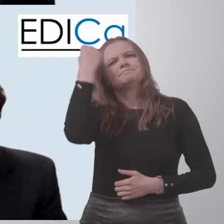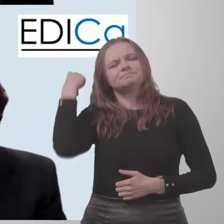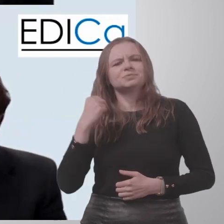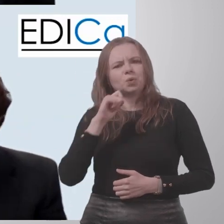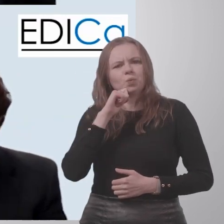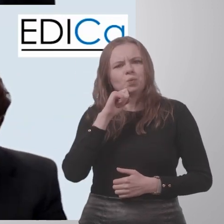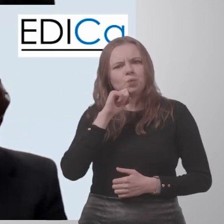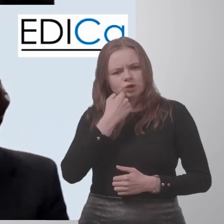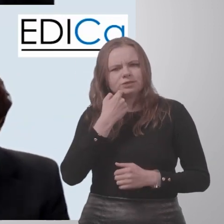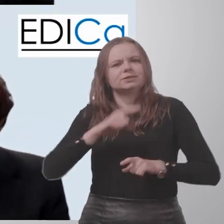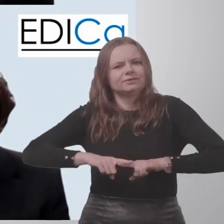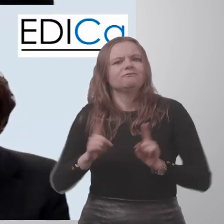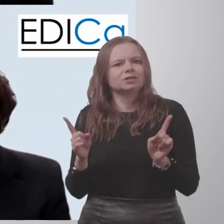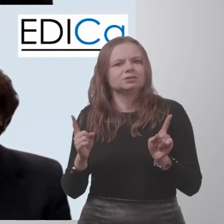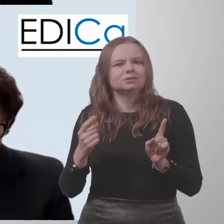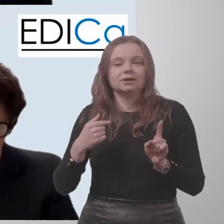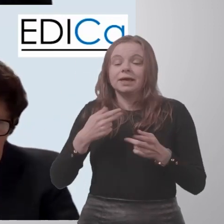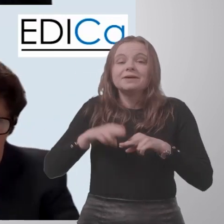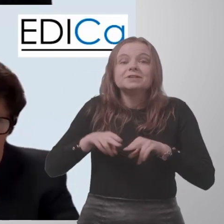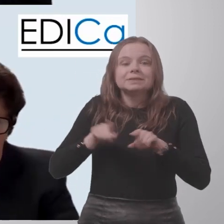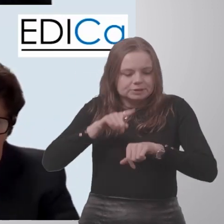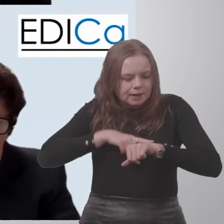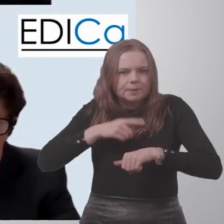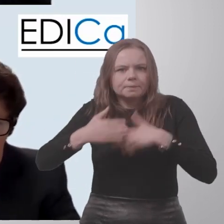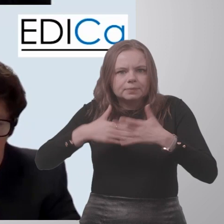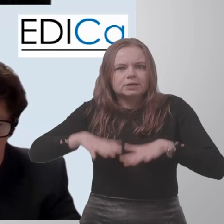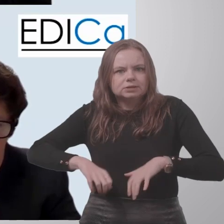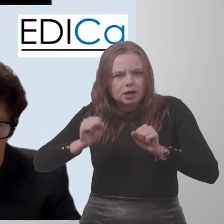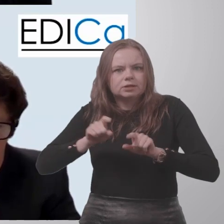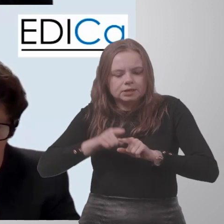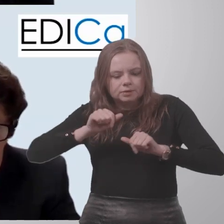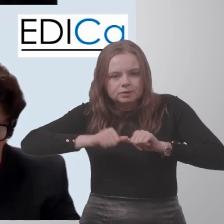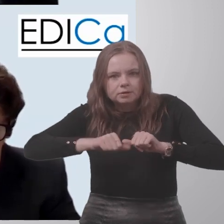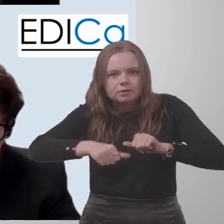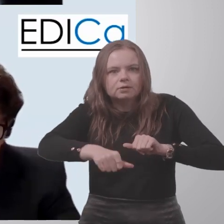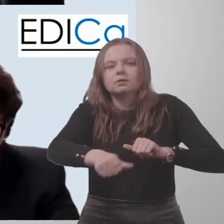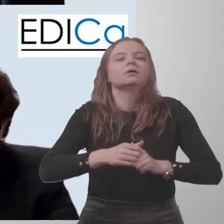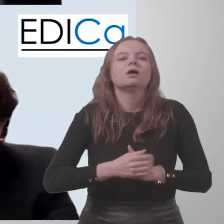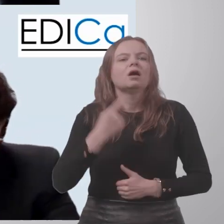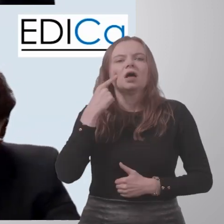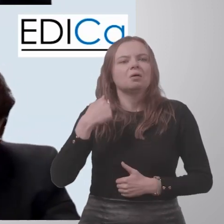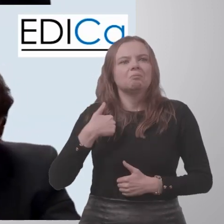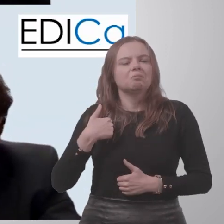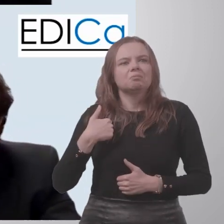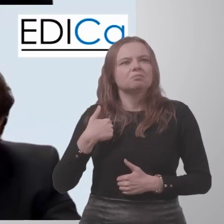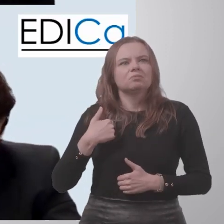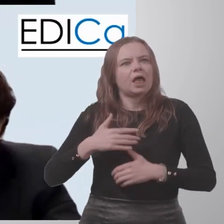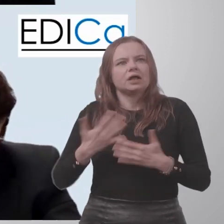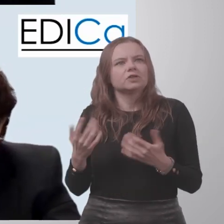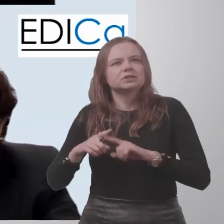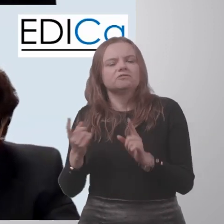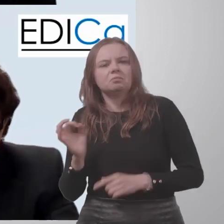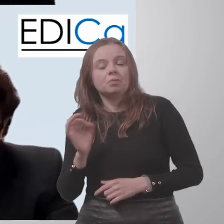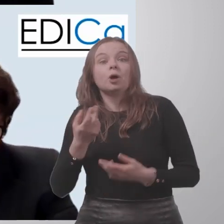things in the same time frame, starting my career at the same point chronologically that I started, I don't think I would do anything very differently. But if I was starting my career